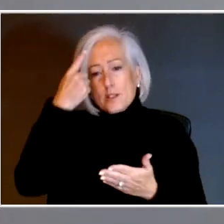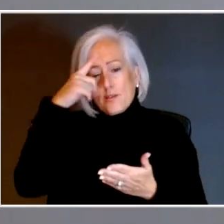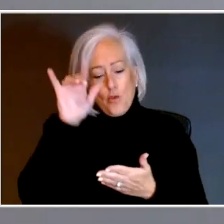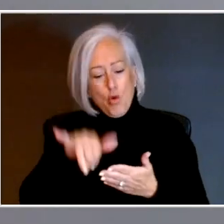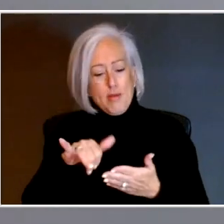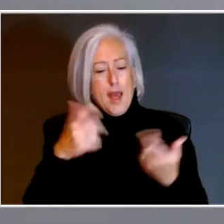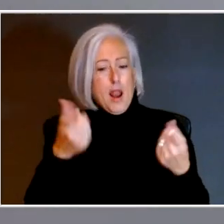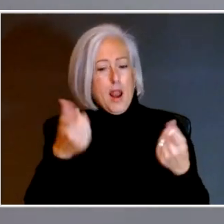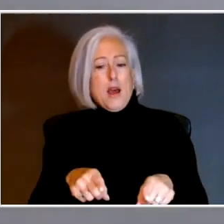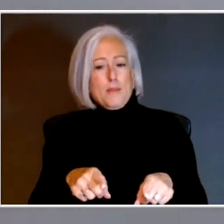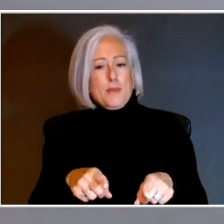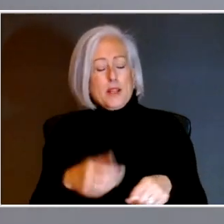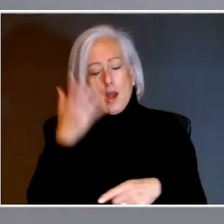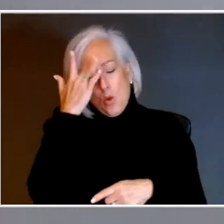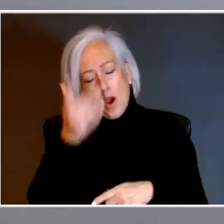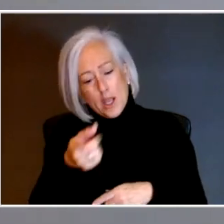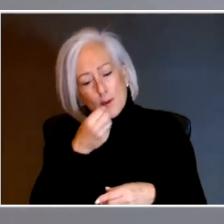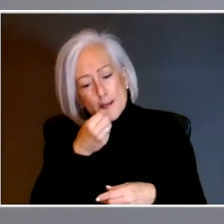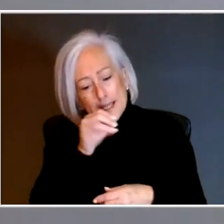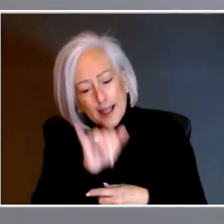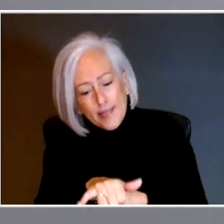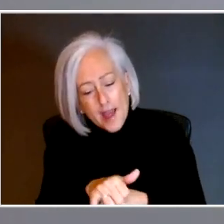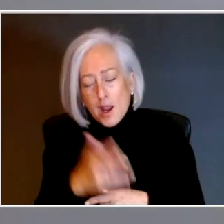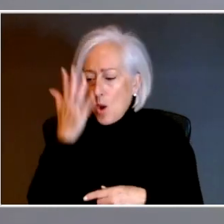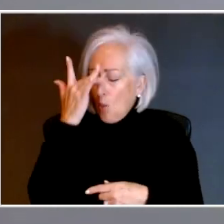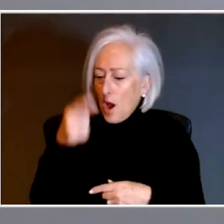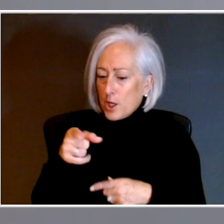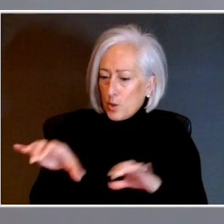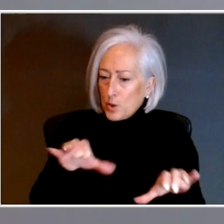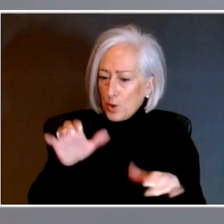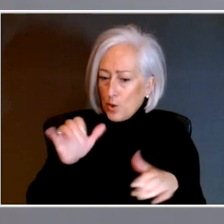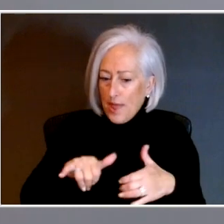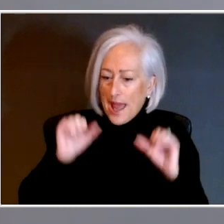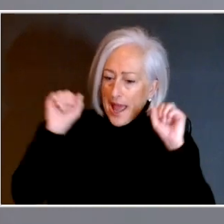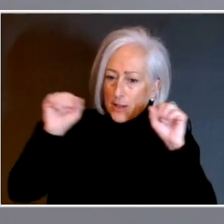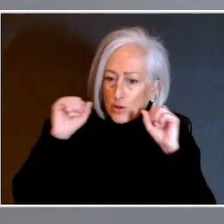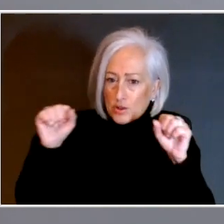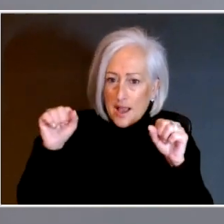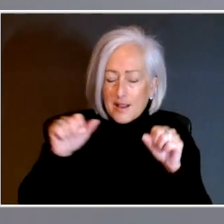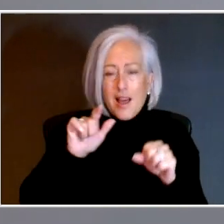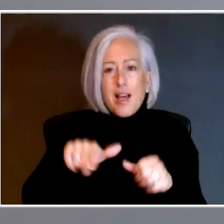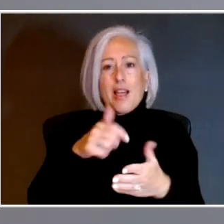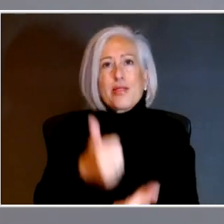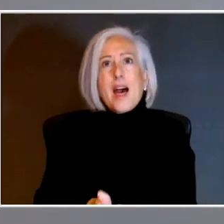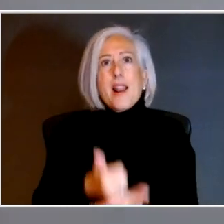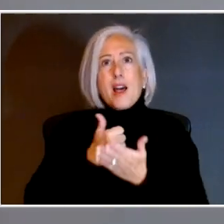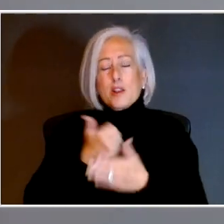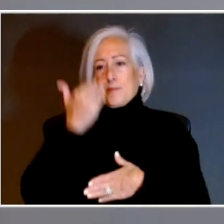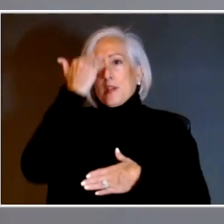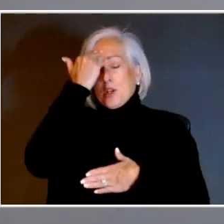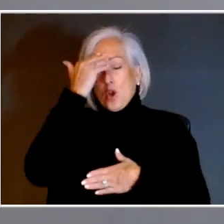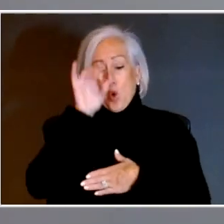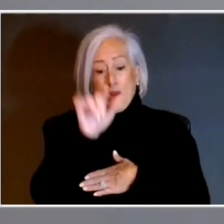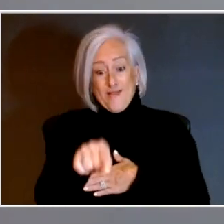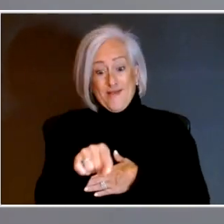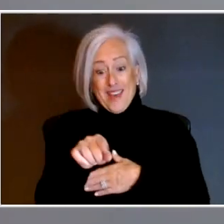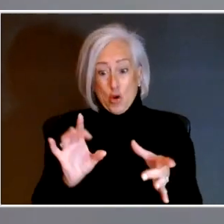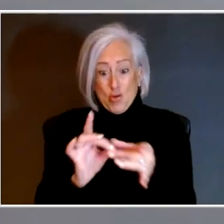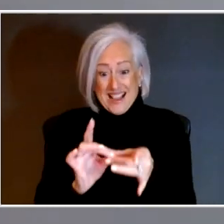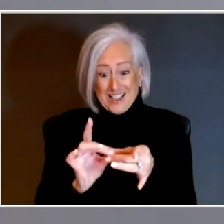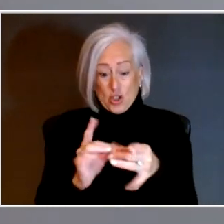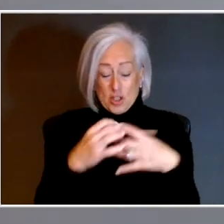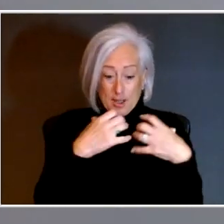something is happening. Why are you eating this food? Why are you doing this exercise? And this sort of gives me insight on whether that relationship is healthy or